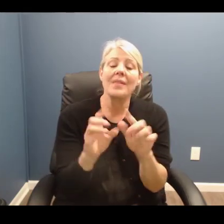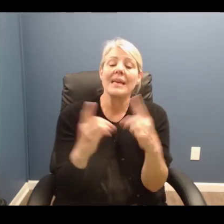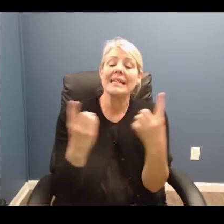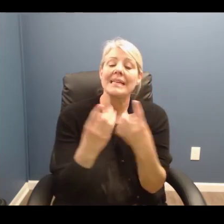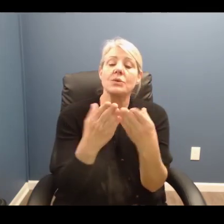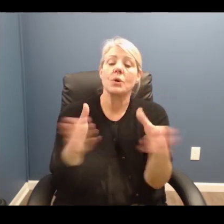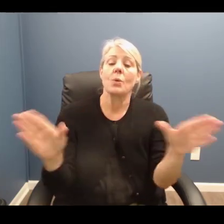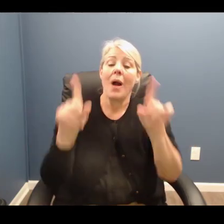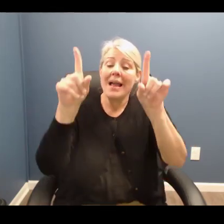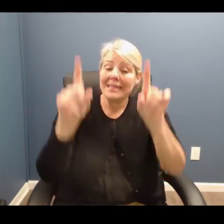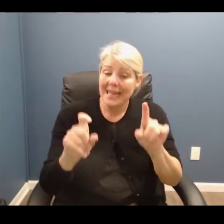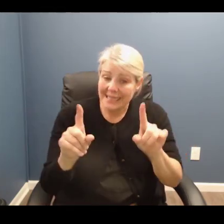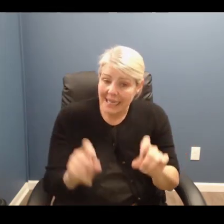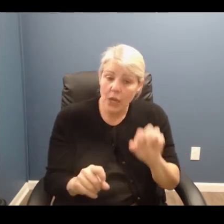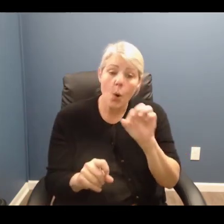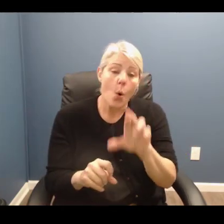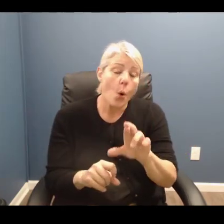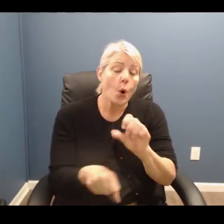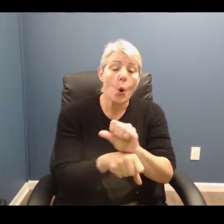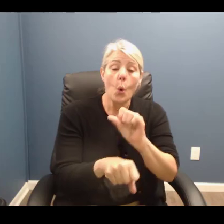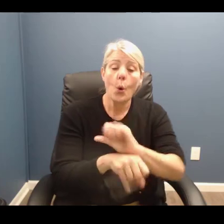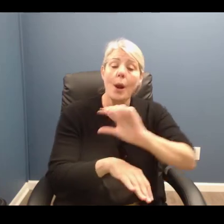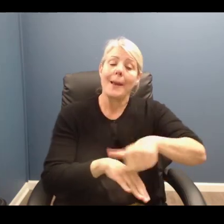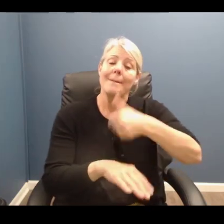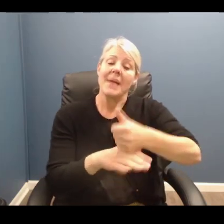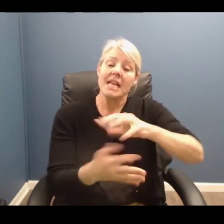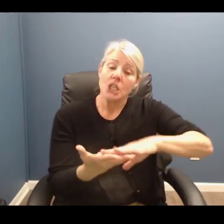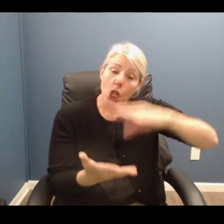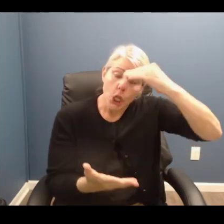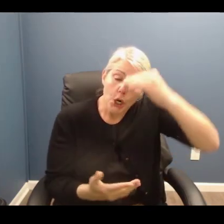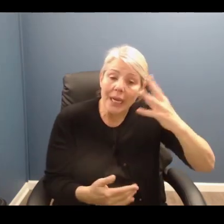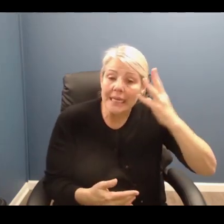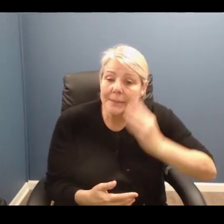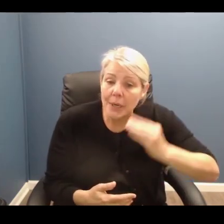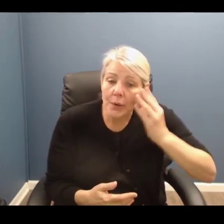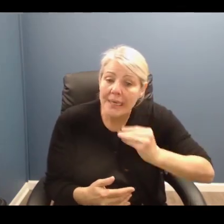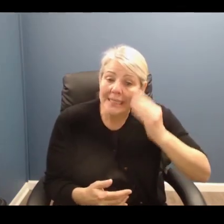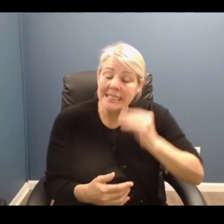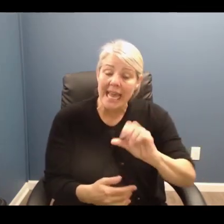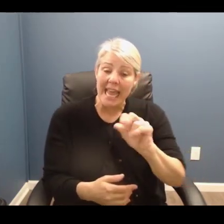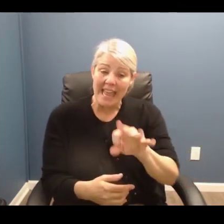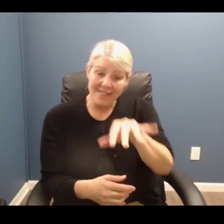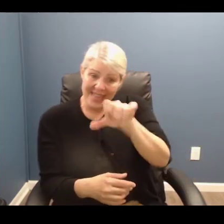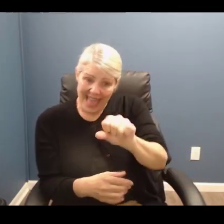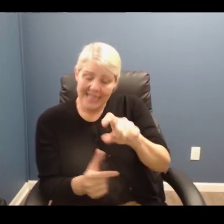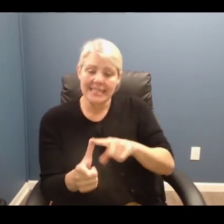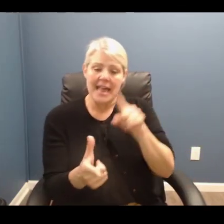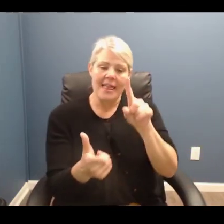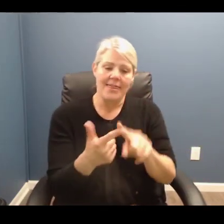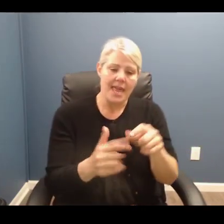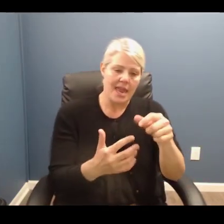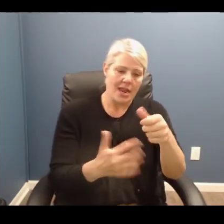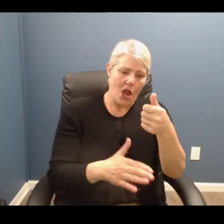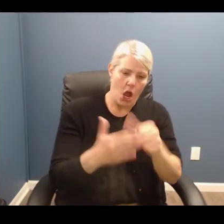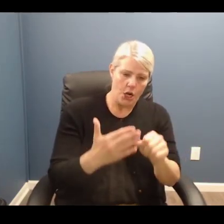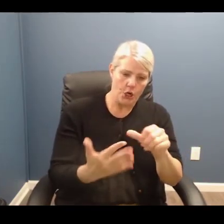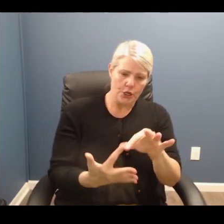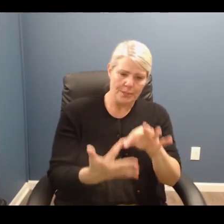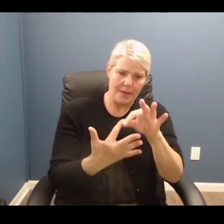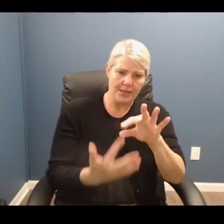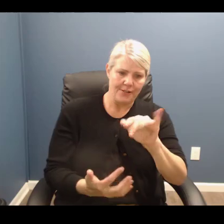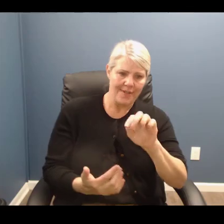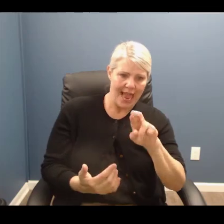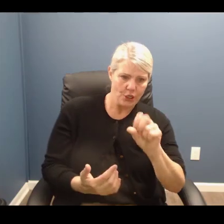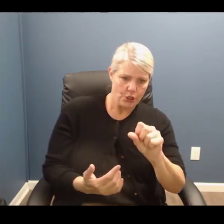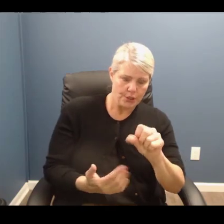work-based learning experiences? For example, assistive technology should be marked yes in the special factors section if